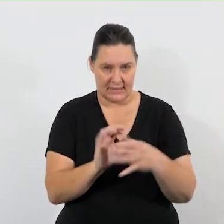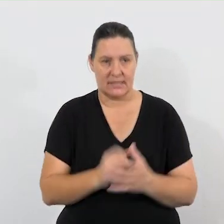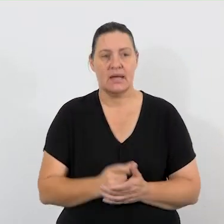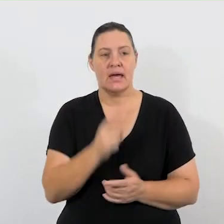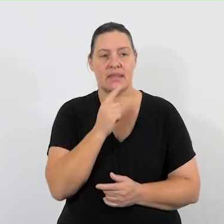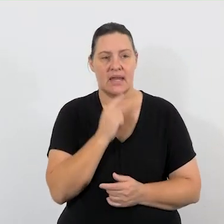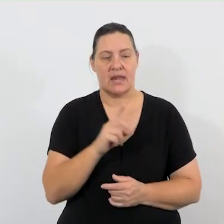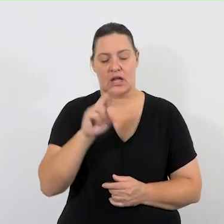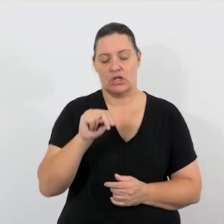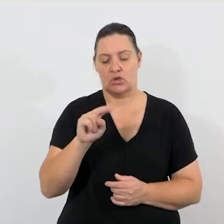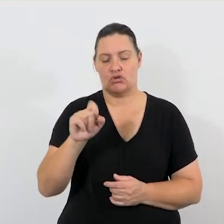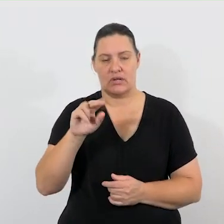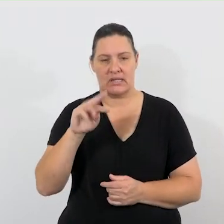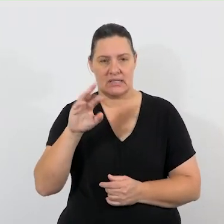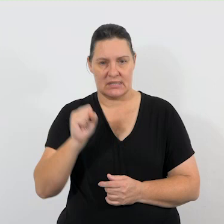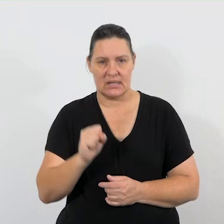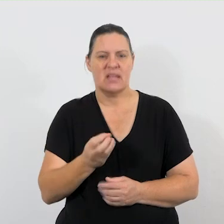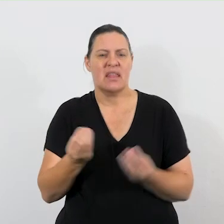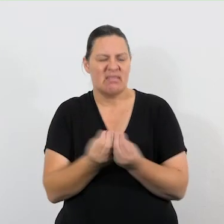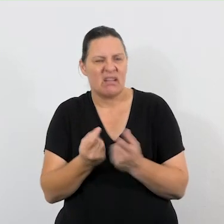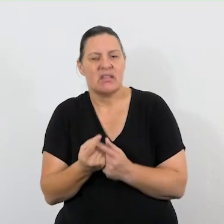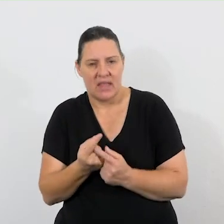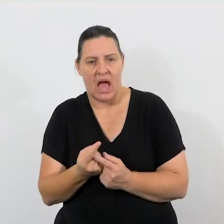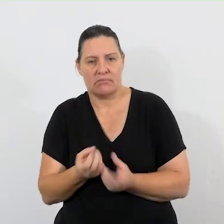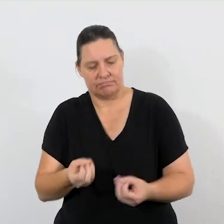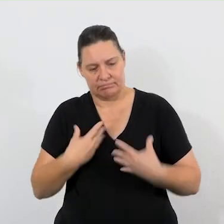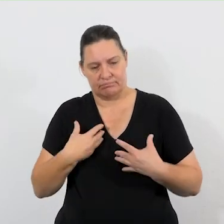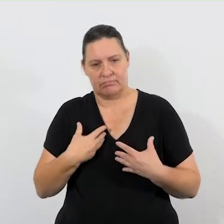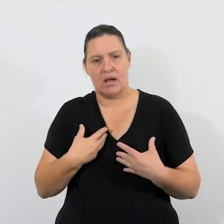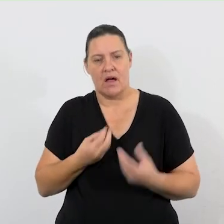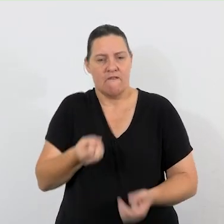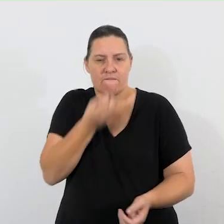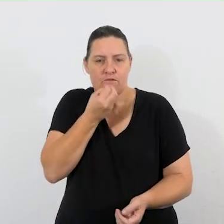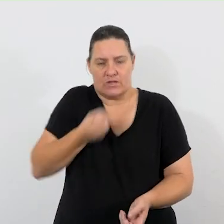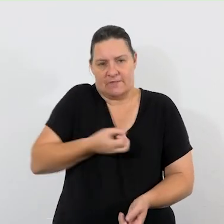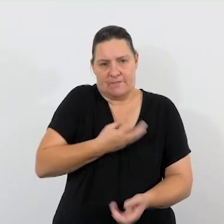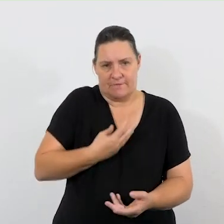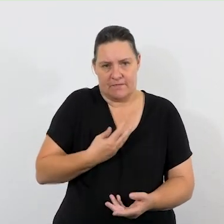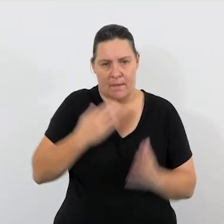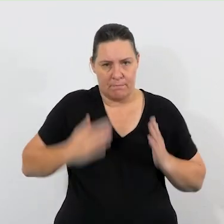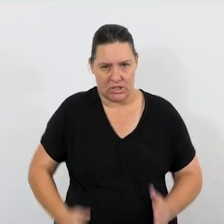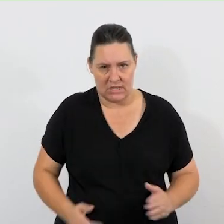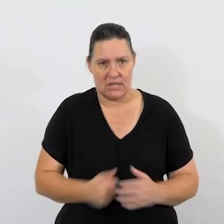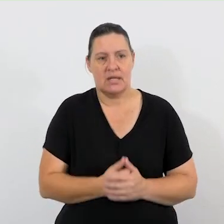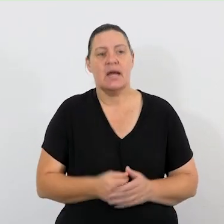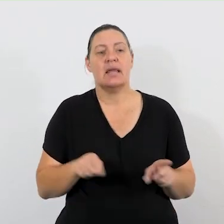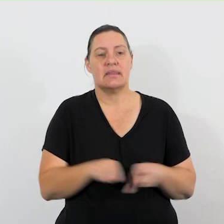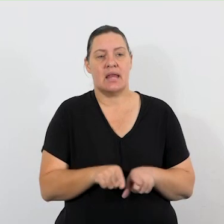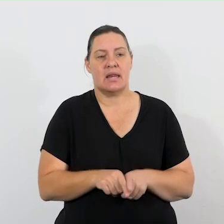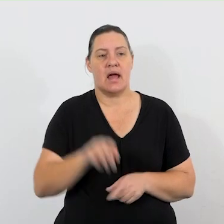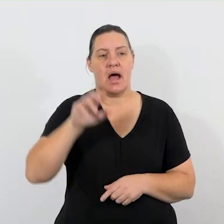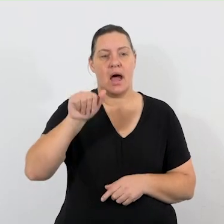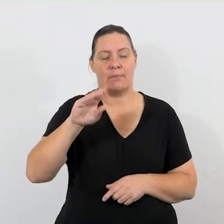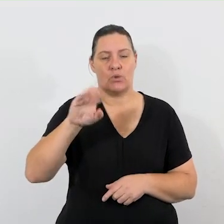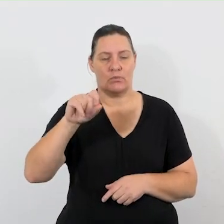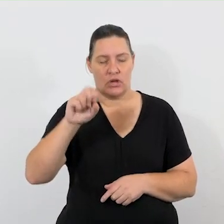nutrients, which are substances that nourish our bodies. And then we were introduced to absorption, which is the process of taking